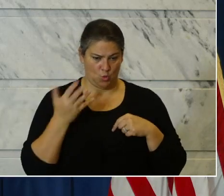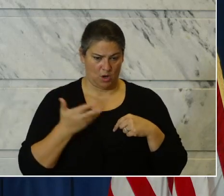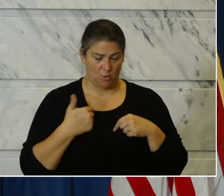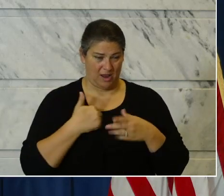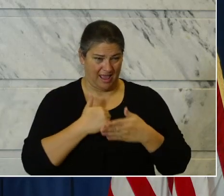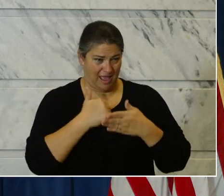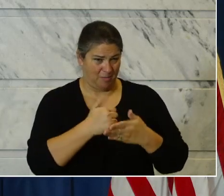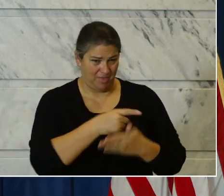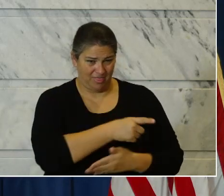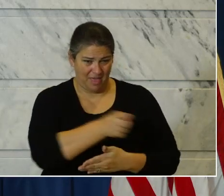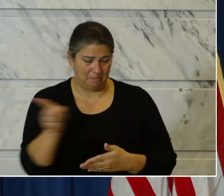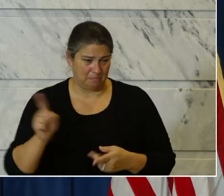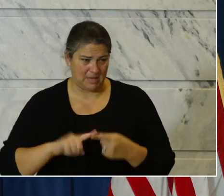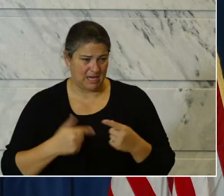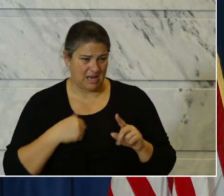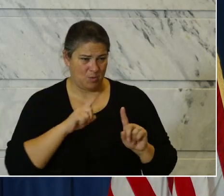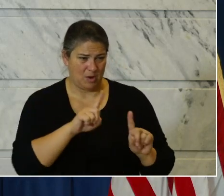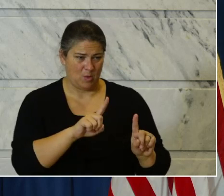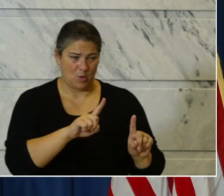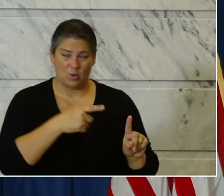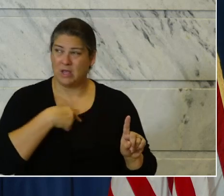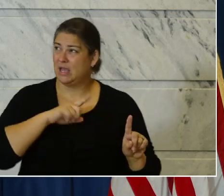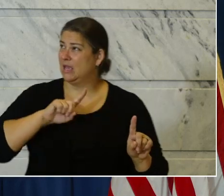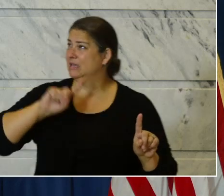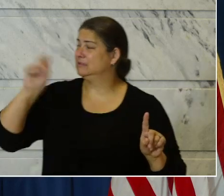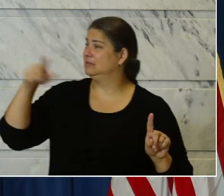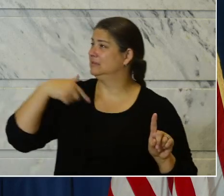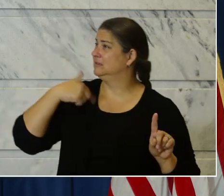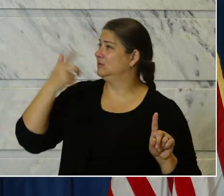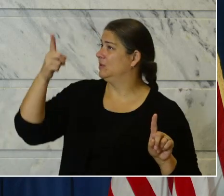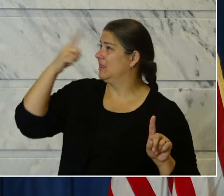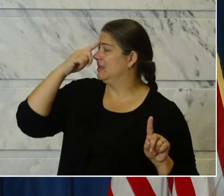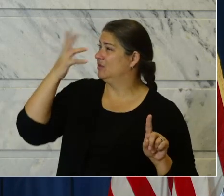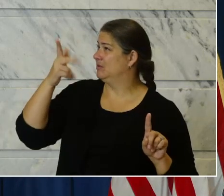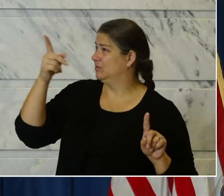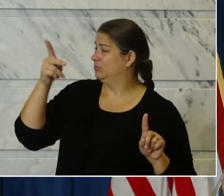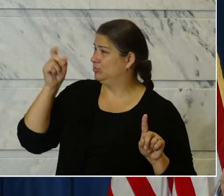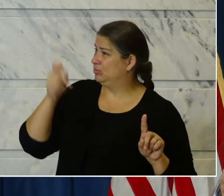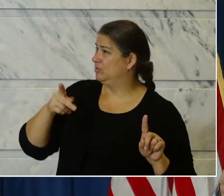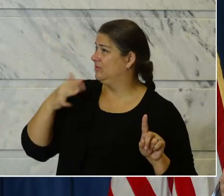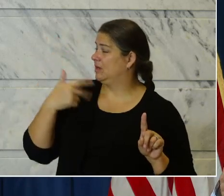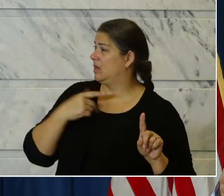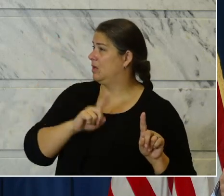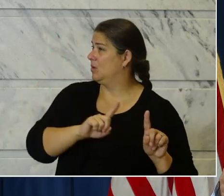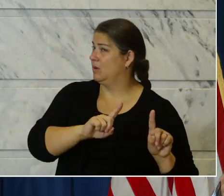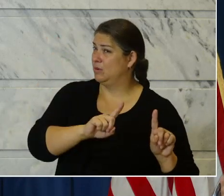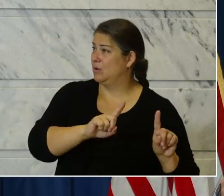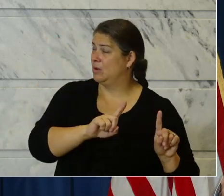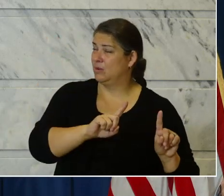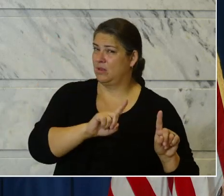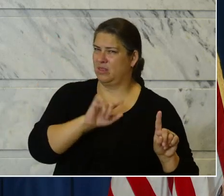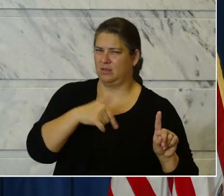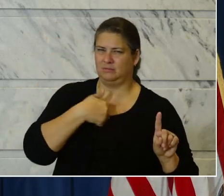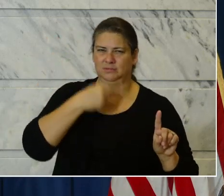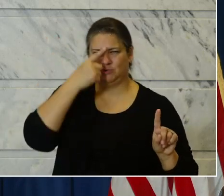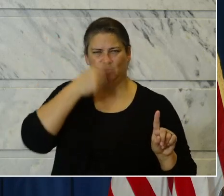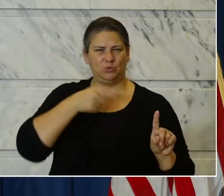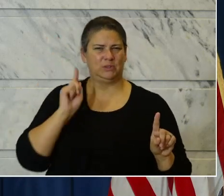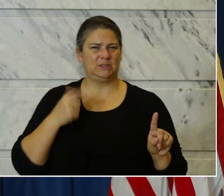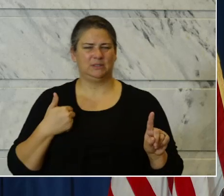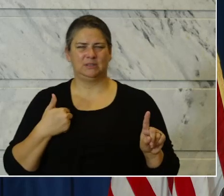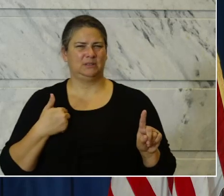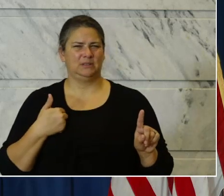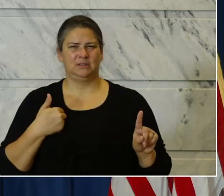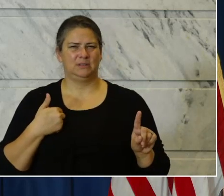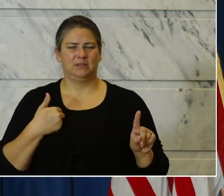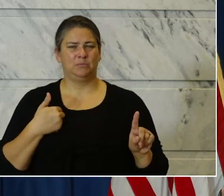country. I disagree. We need it now. And I can tell you, for us, we're forecasting what our budget's going to be. And we're going to have